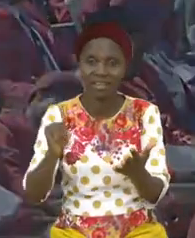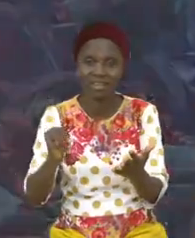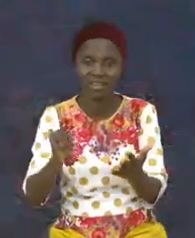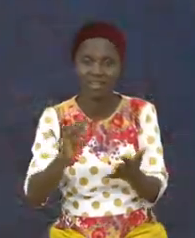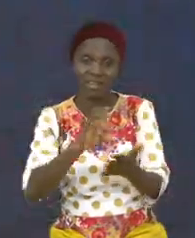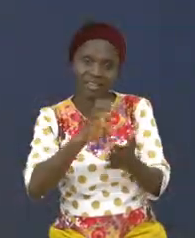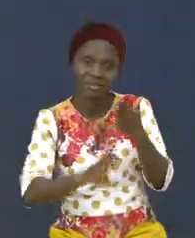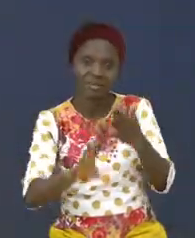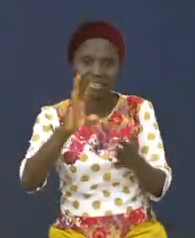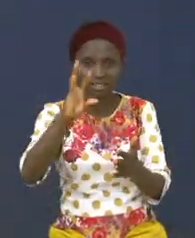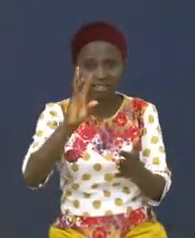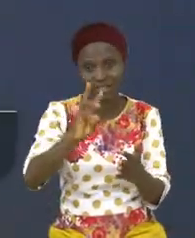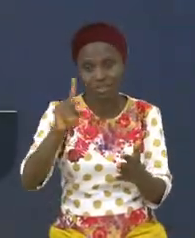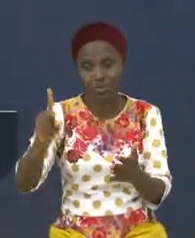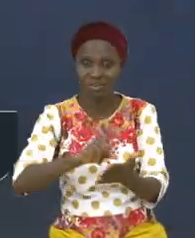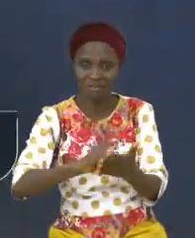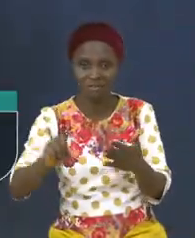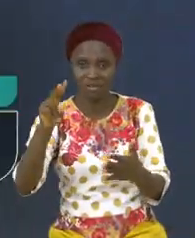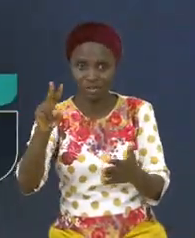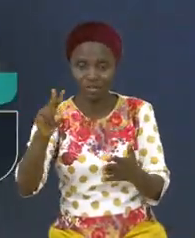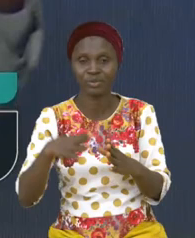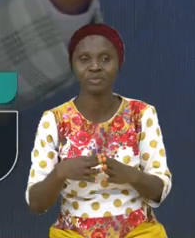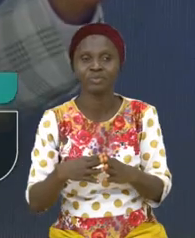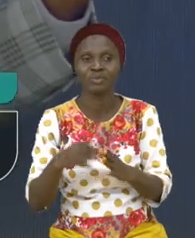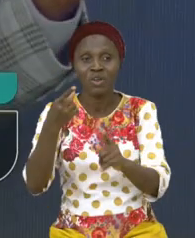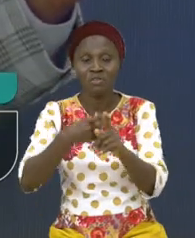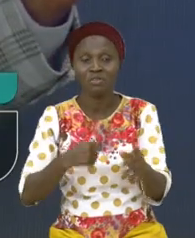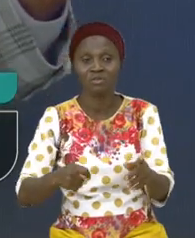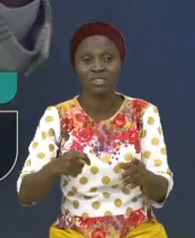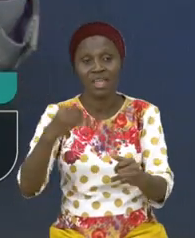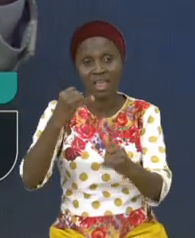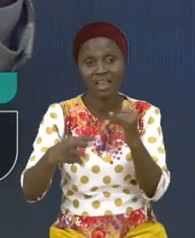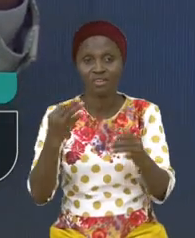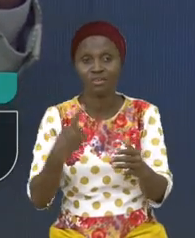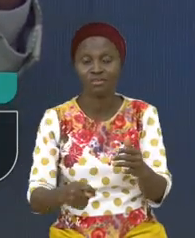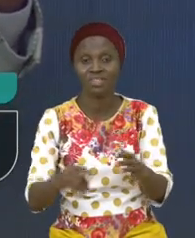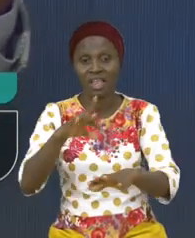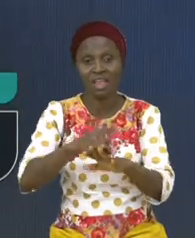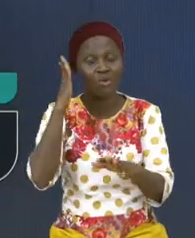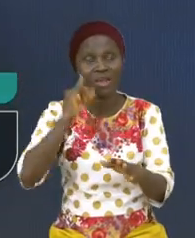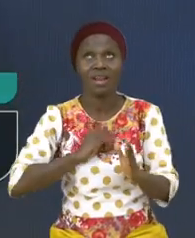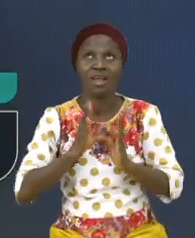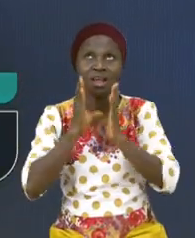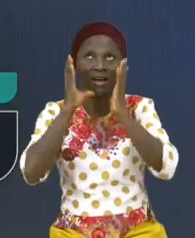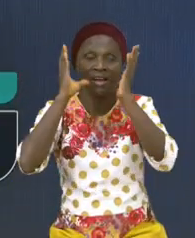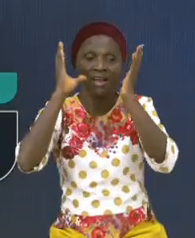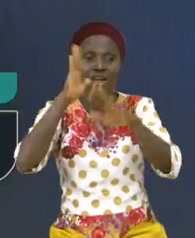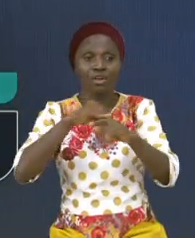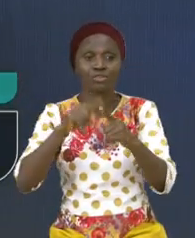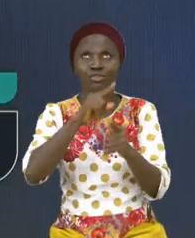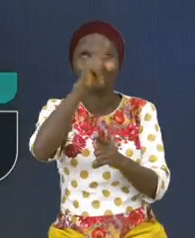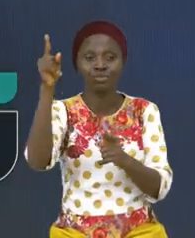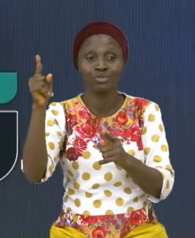61, verse 2. From the ends of the earth will I cry unto thee